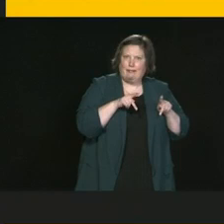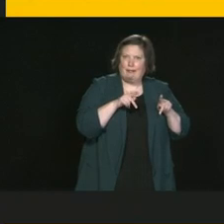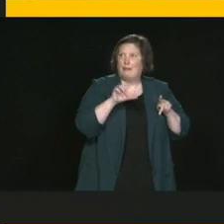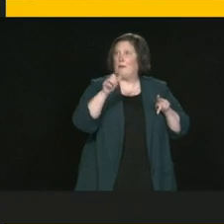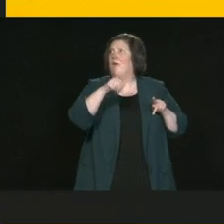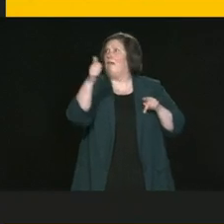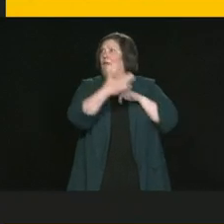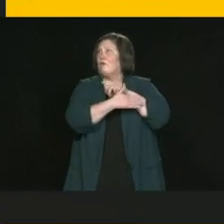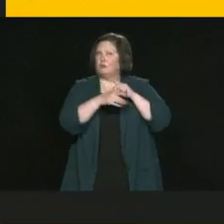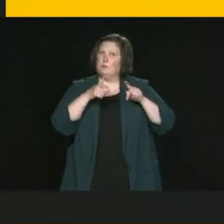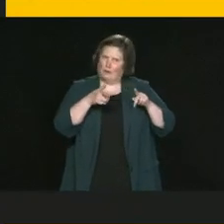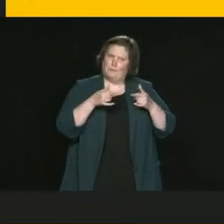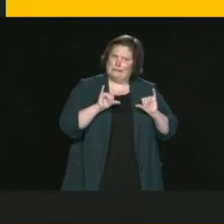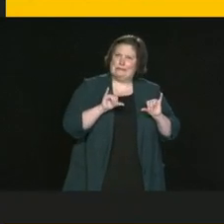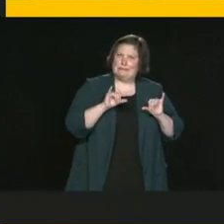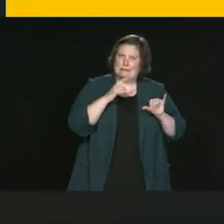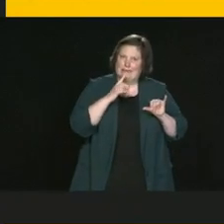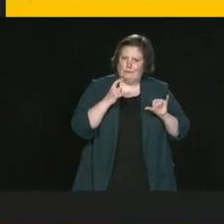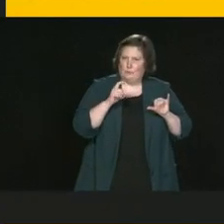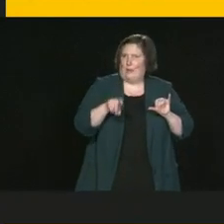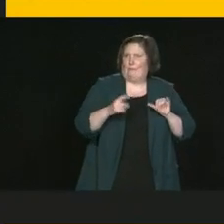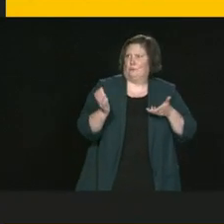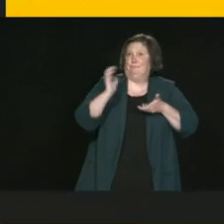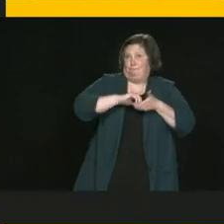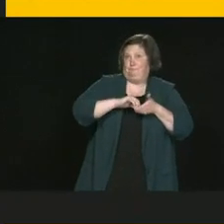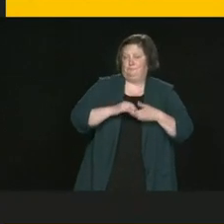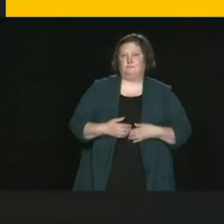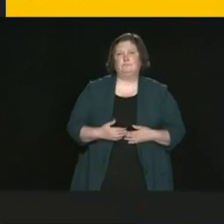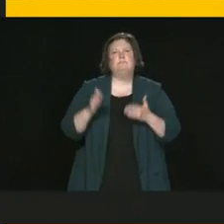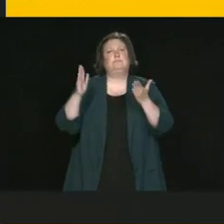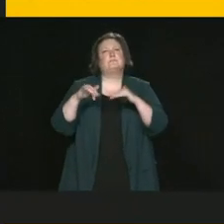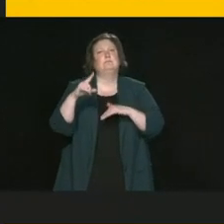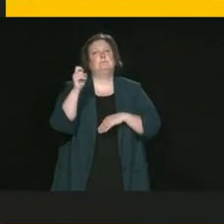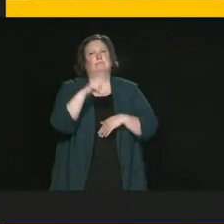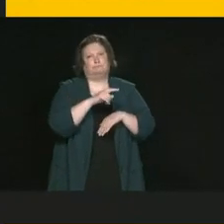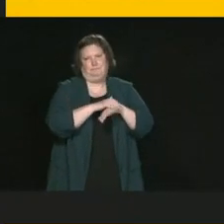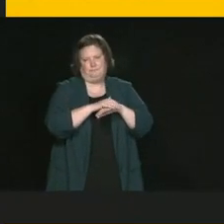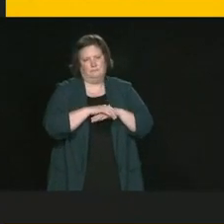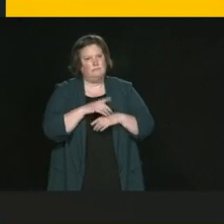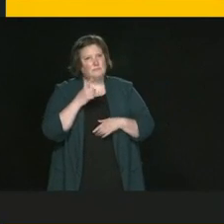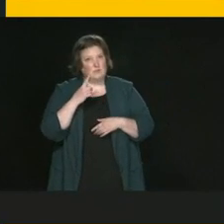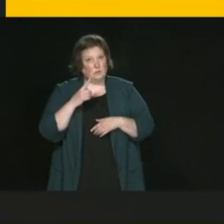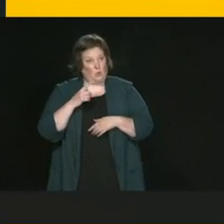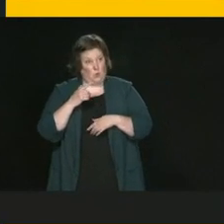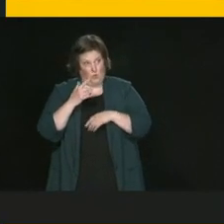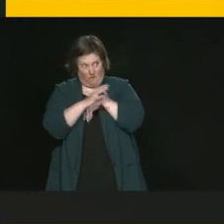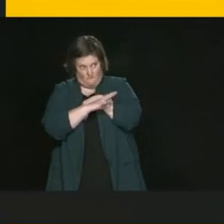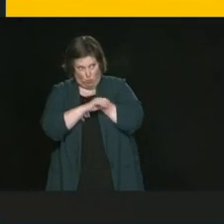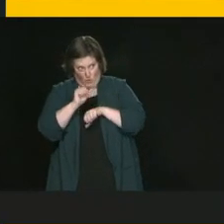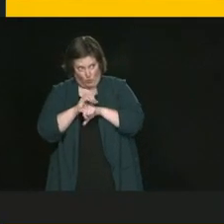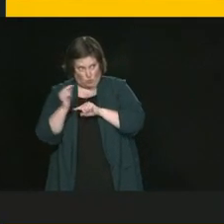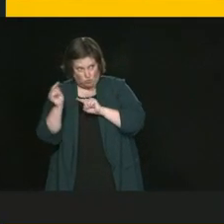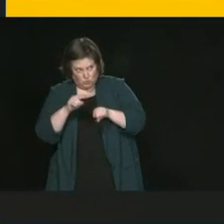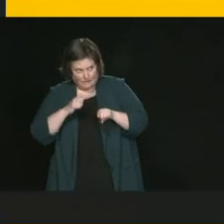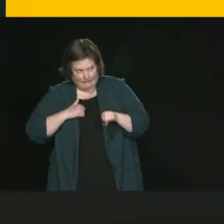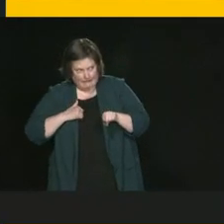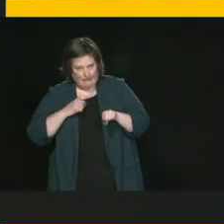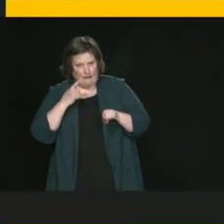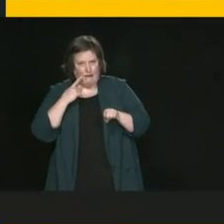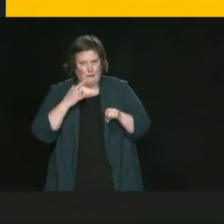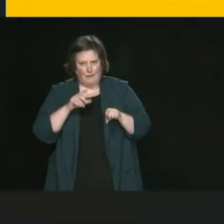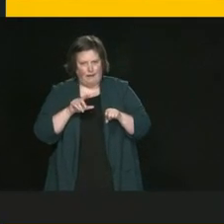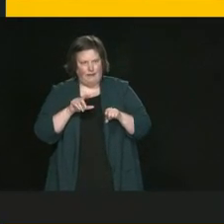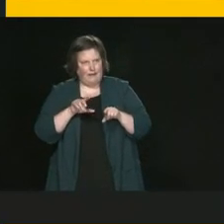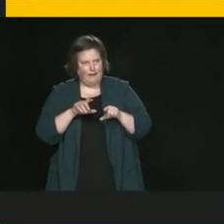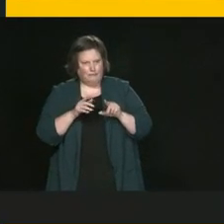earlier, sir, about temporary foreign workers from Mexico coming here and contacting COVID-19, and you said you were looking at measures to make it